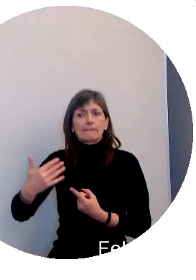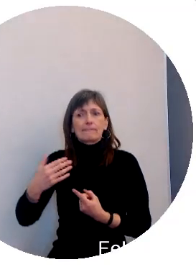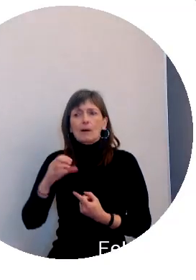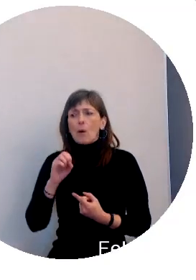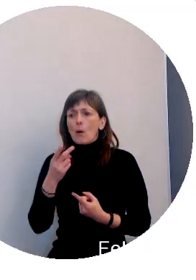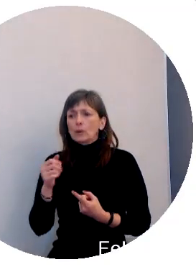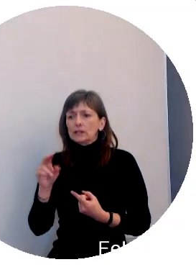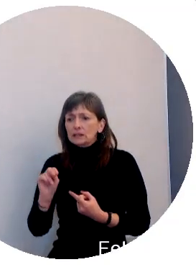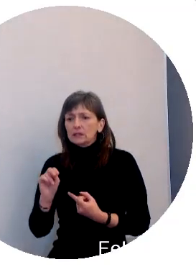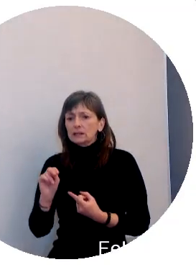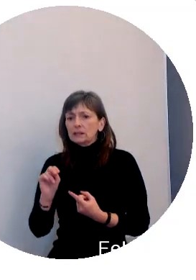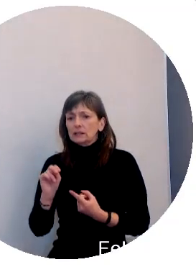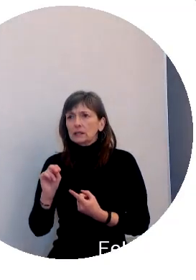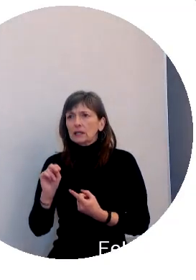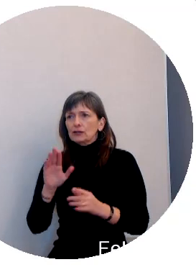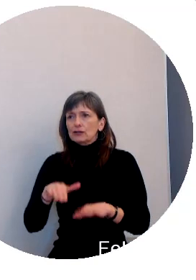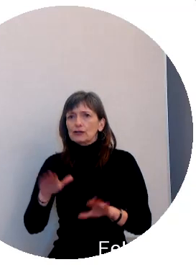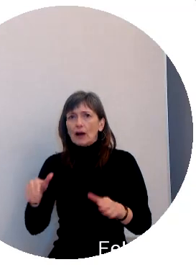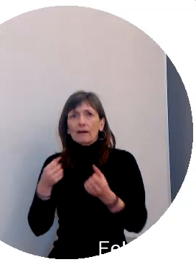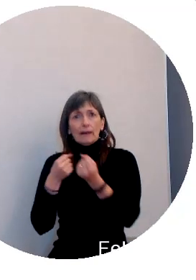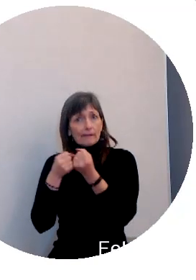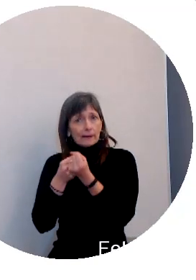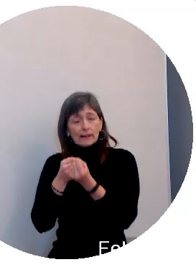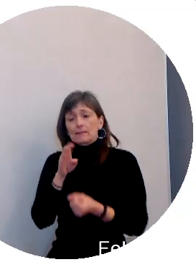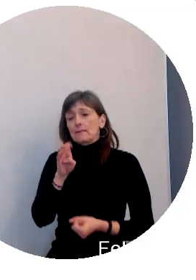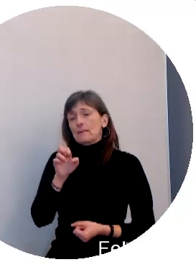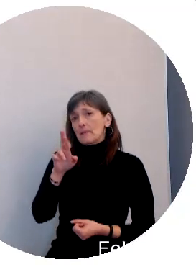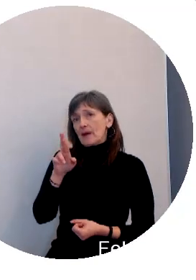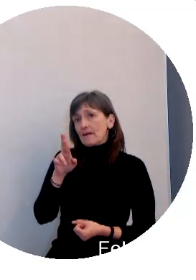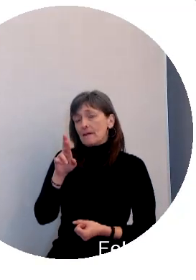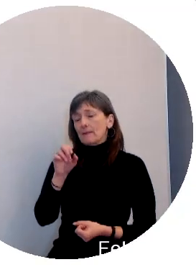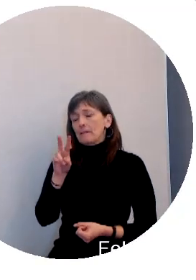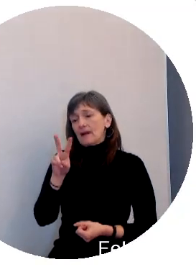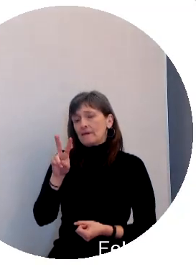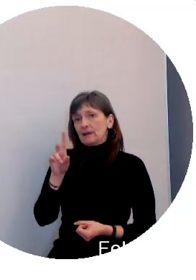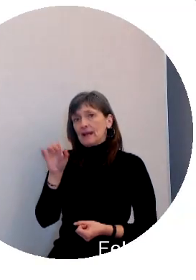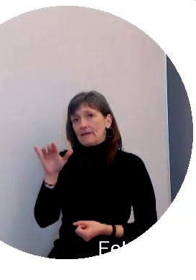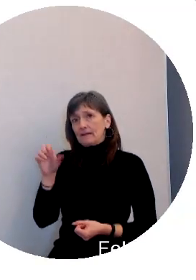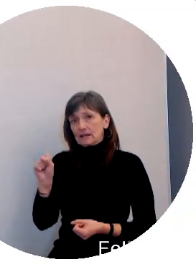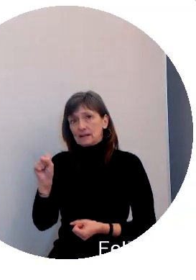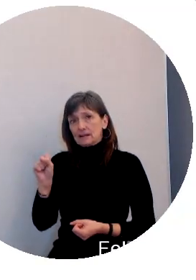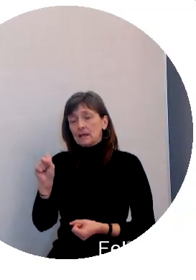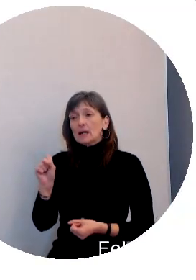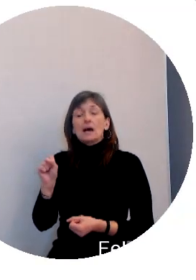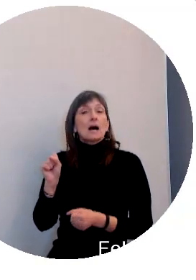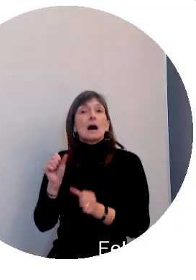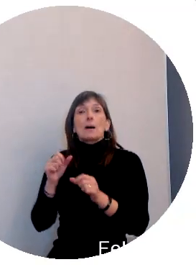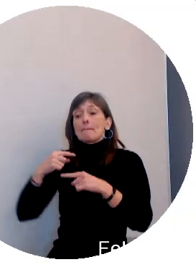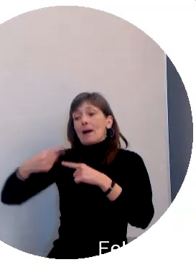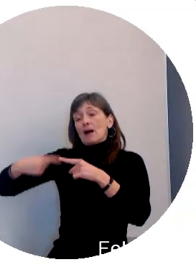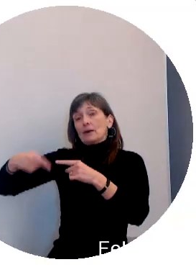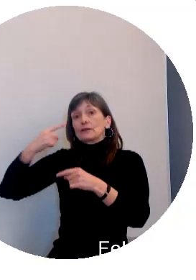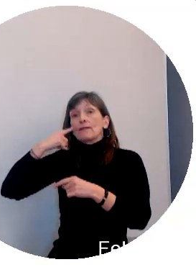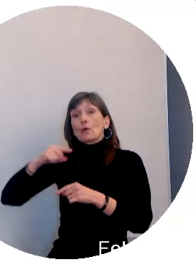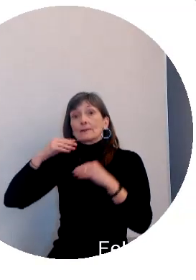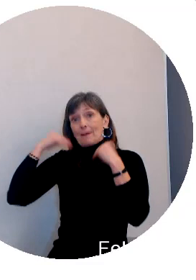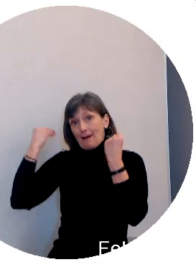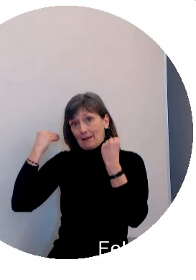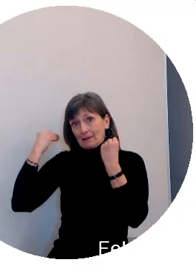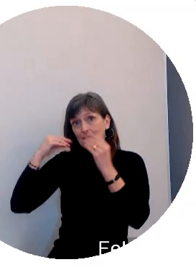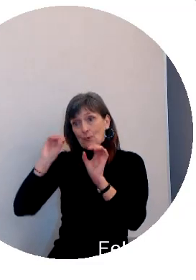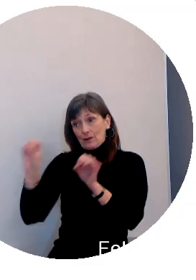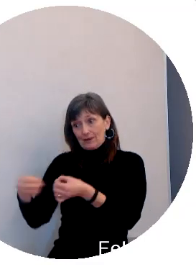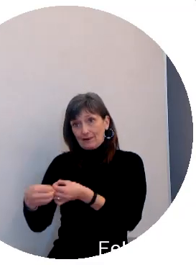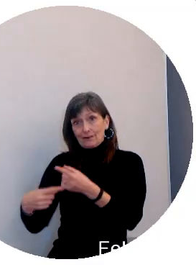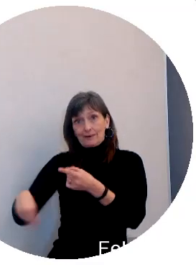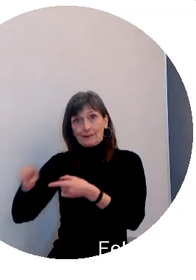Boland and child advocate Bev Moore-Davis from the Miles for Smiles organization. And we've been in